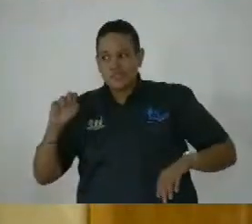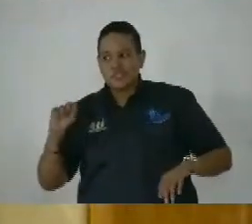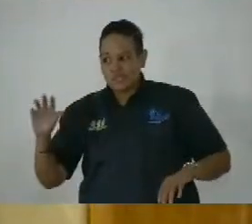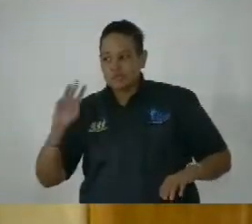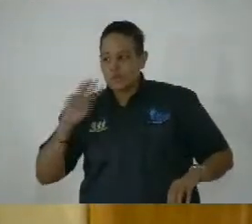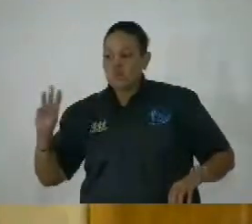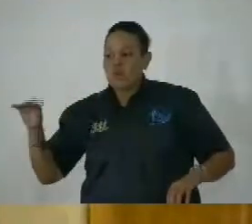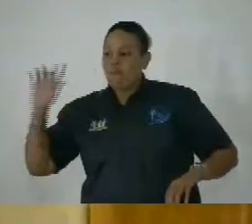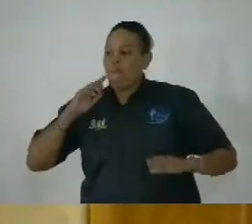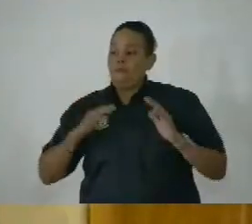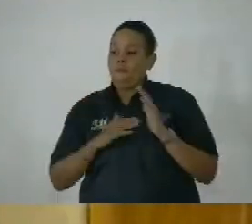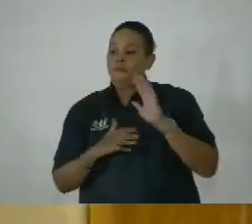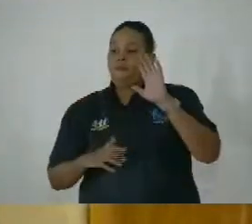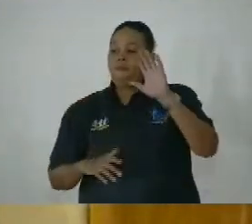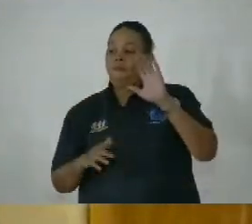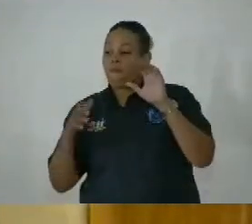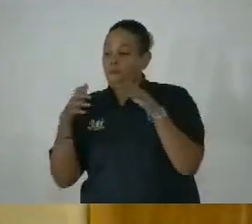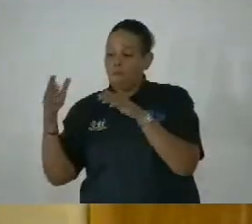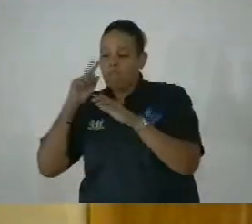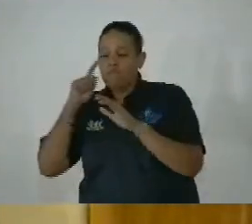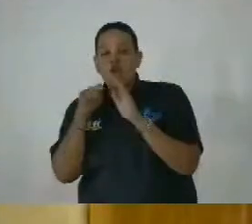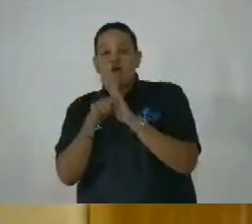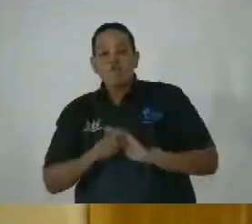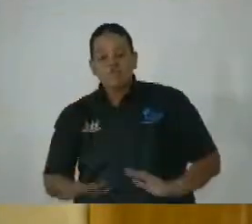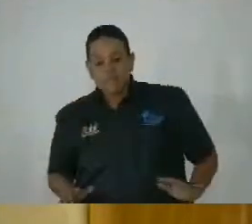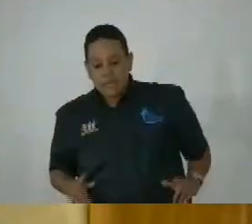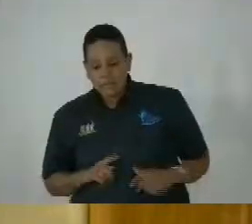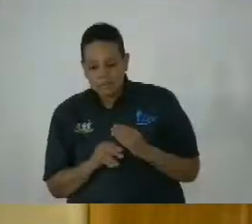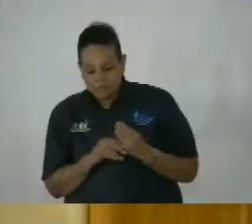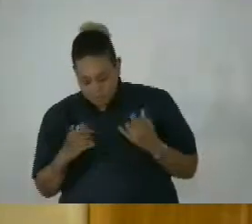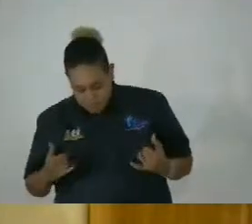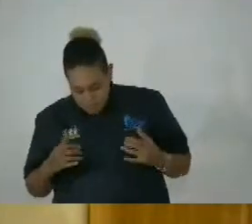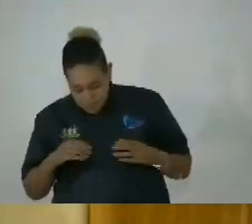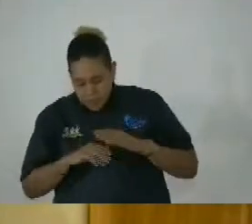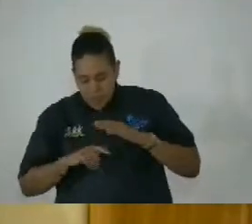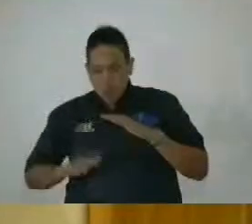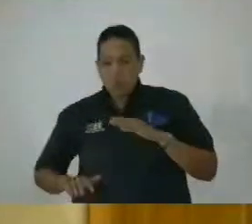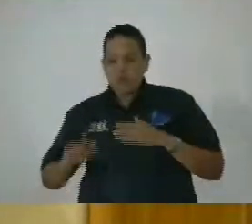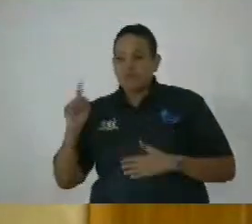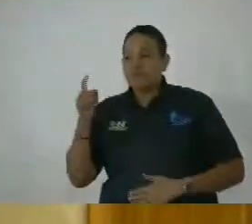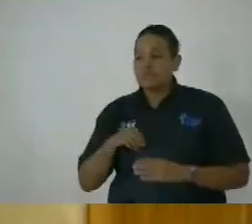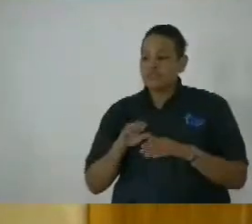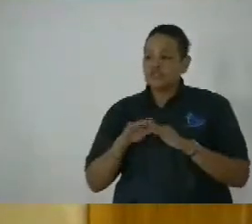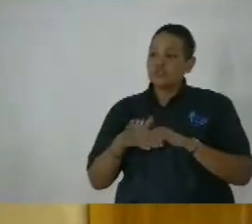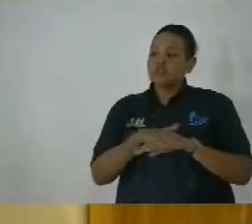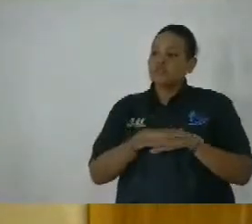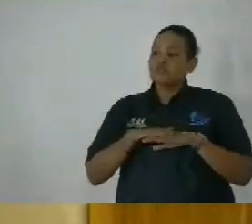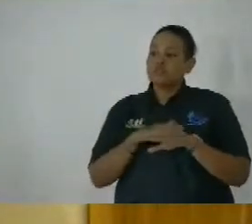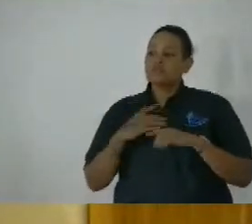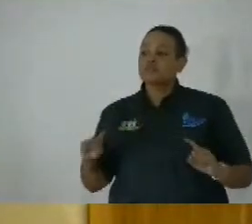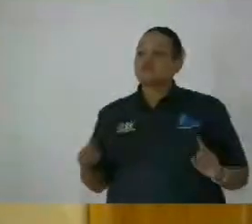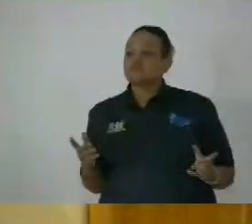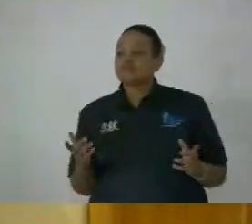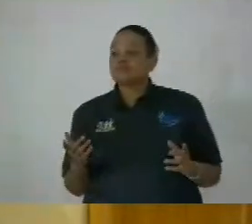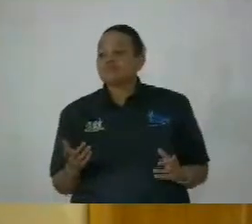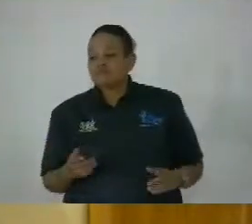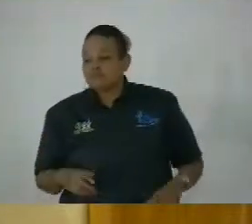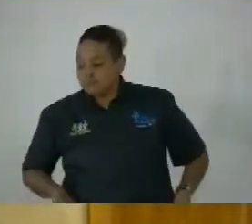Westmoreland among the top 5 divisions for homicides are now among the lowest in the island. Officers